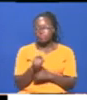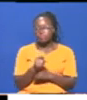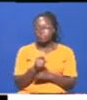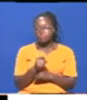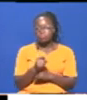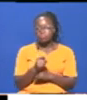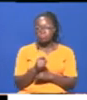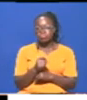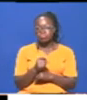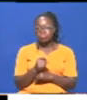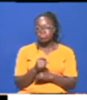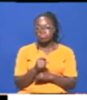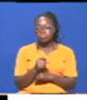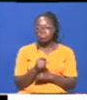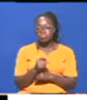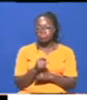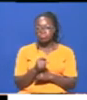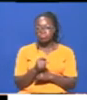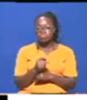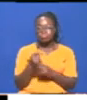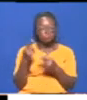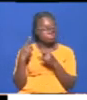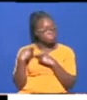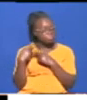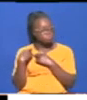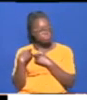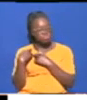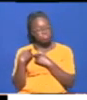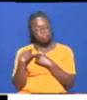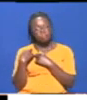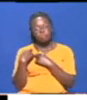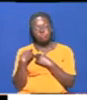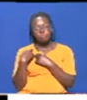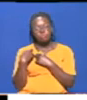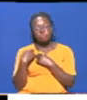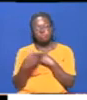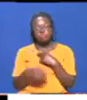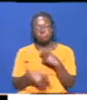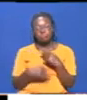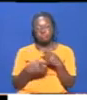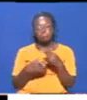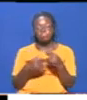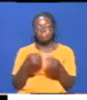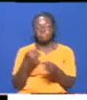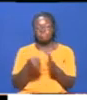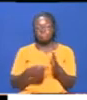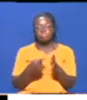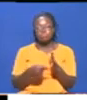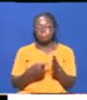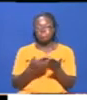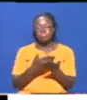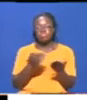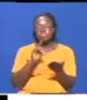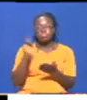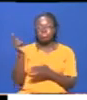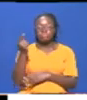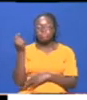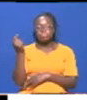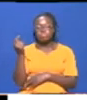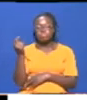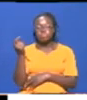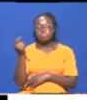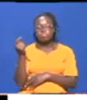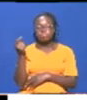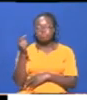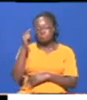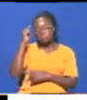It is our responsible also. We feel that when we start up an industry there in Kenya, our first target